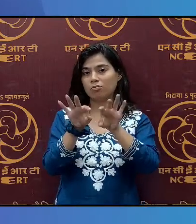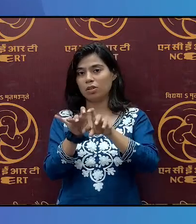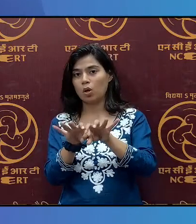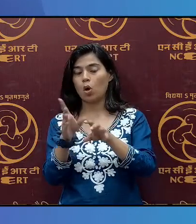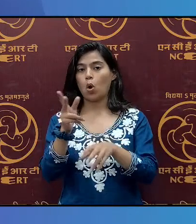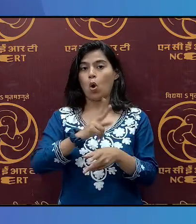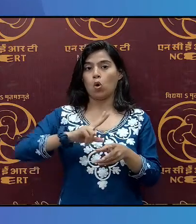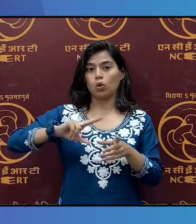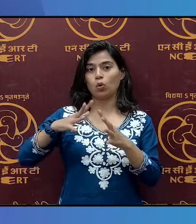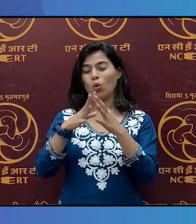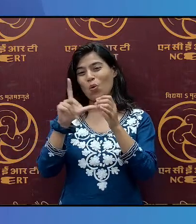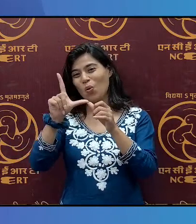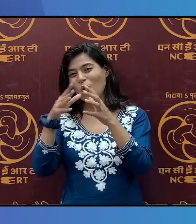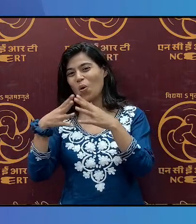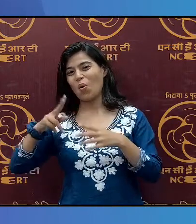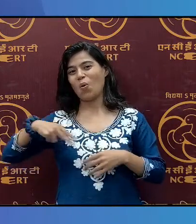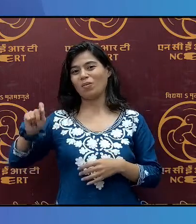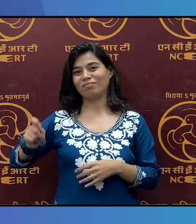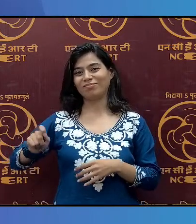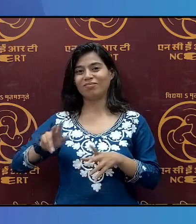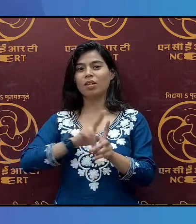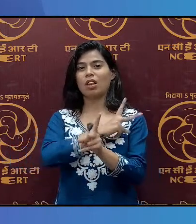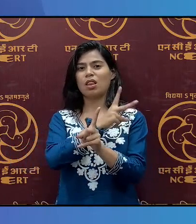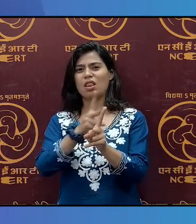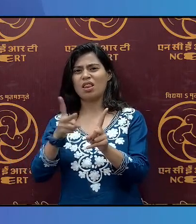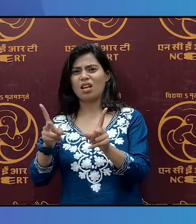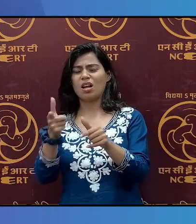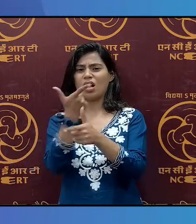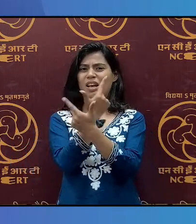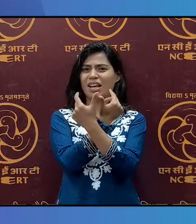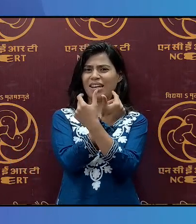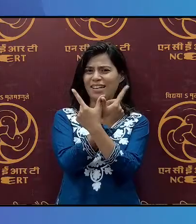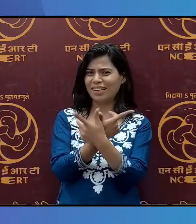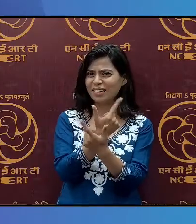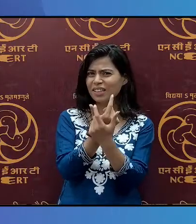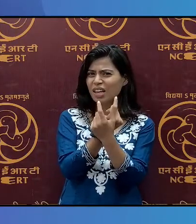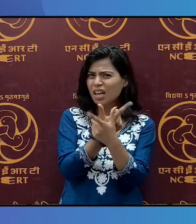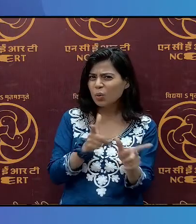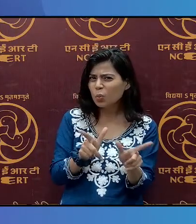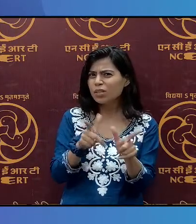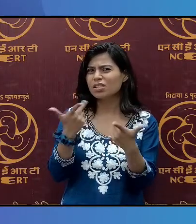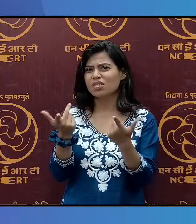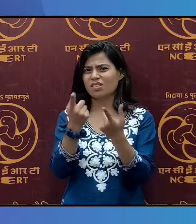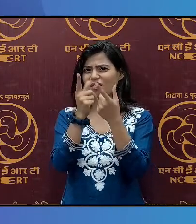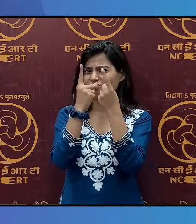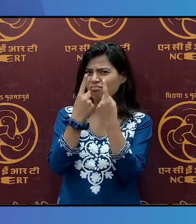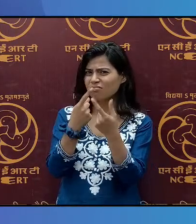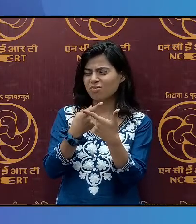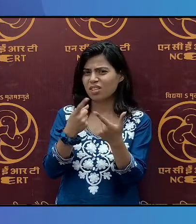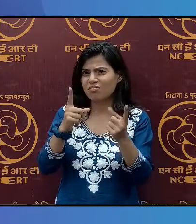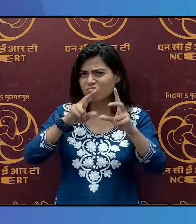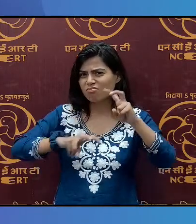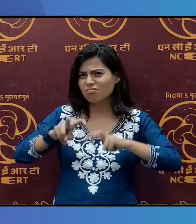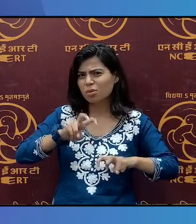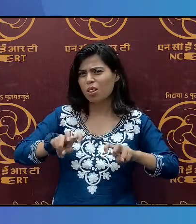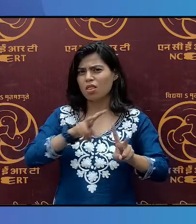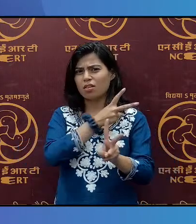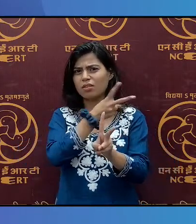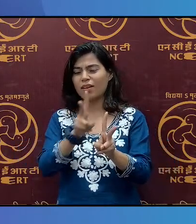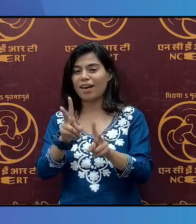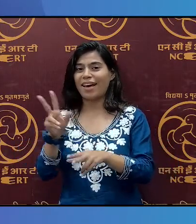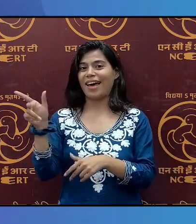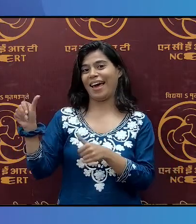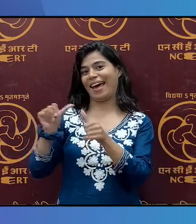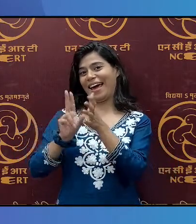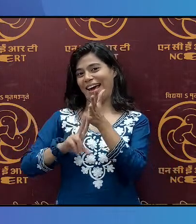service officers, linguistic researchers, and even politicians. And even an anchor like